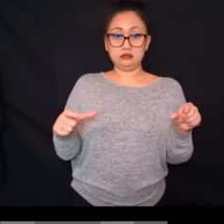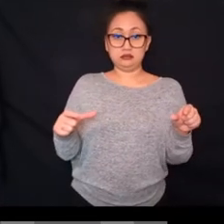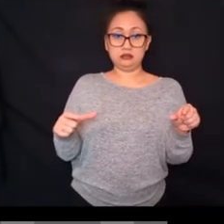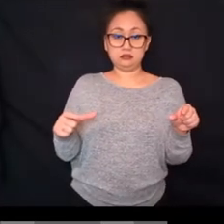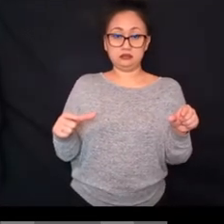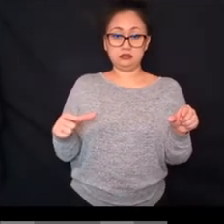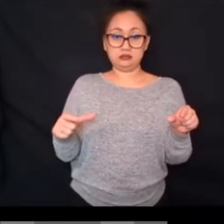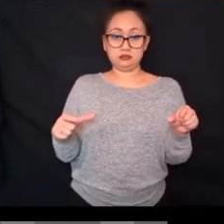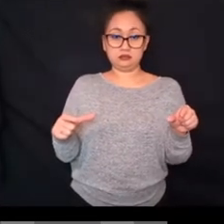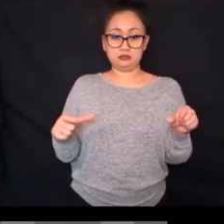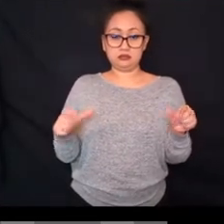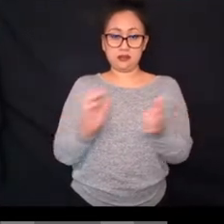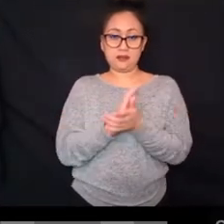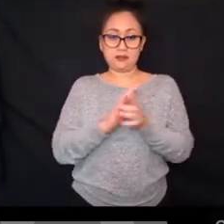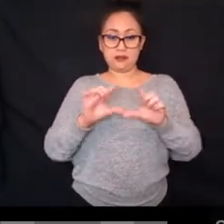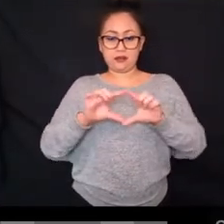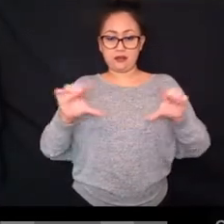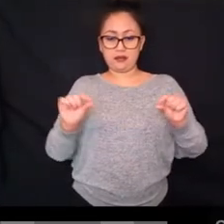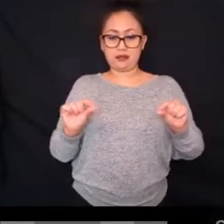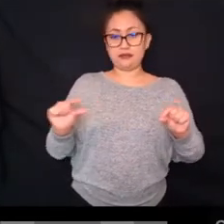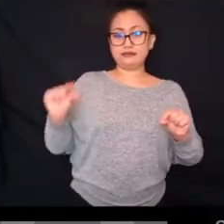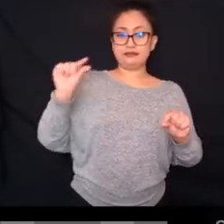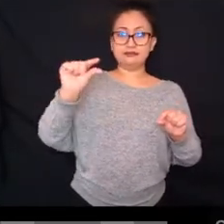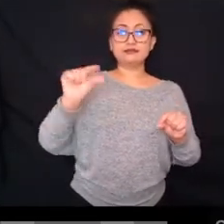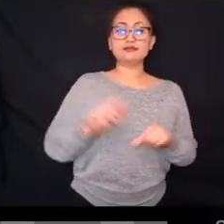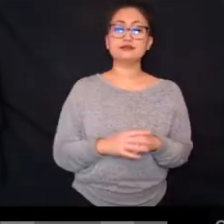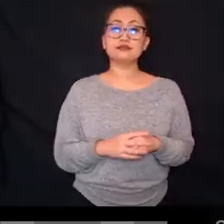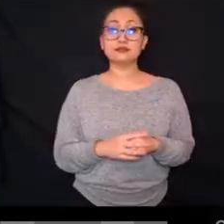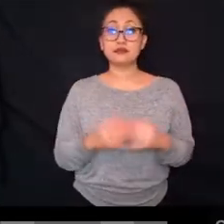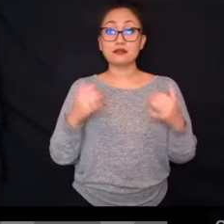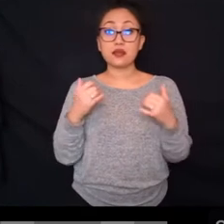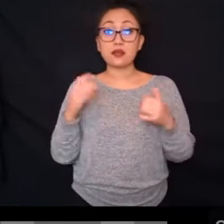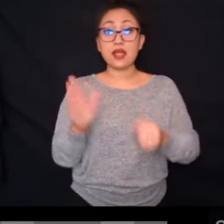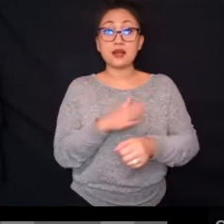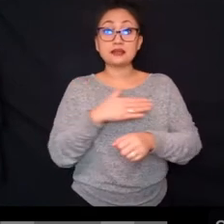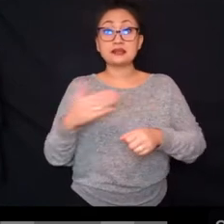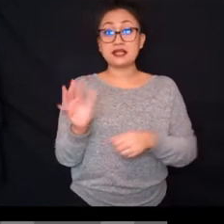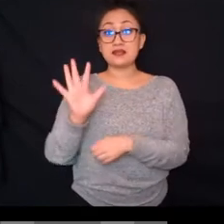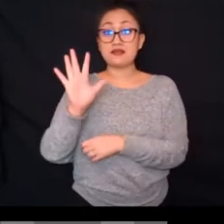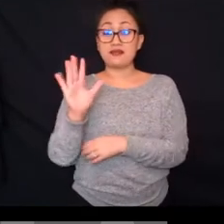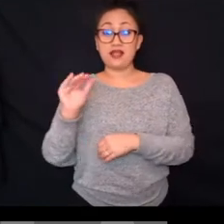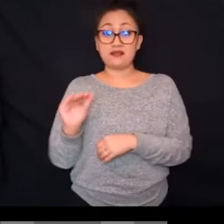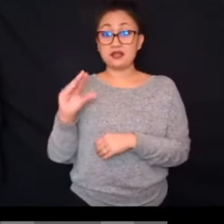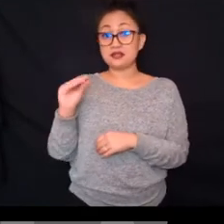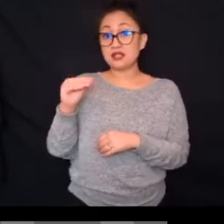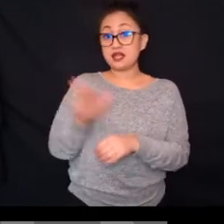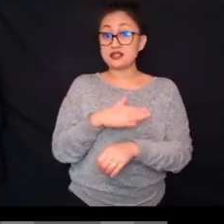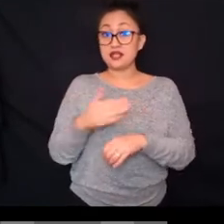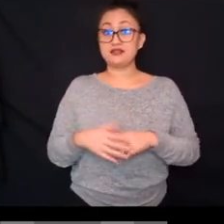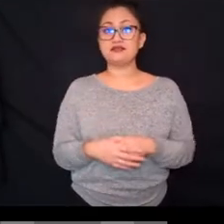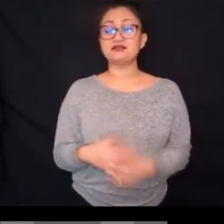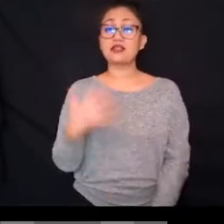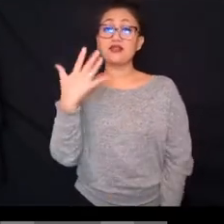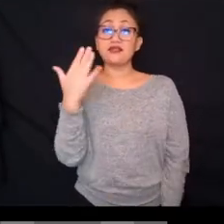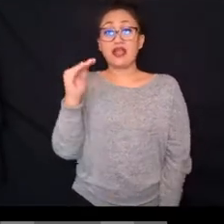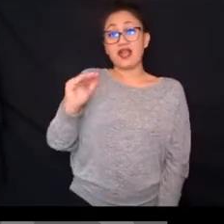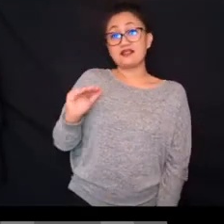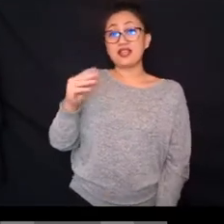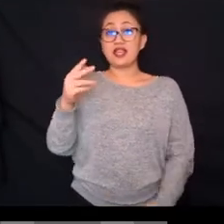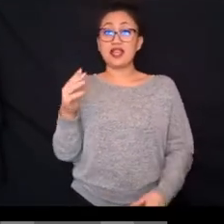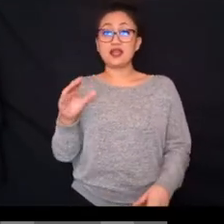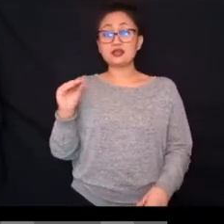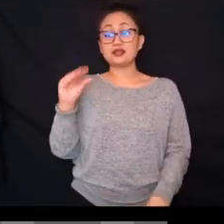them? All right, we're going to sing our 5 Little Ducks song, and I want you to act the story out with me. Ready? 5 little ducks went